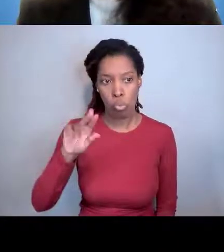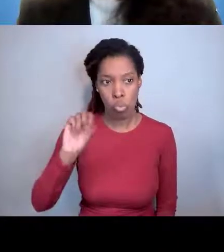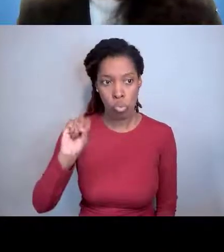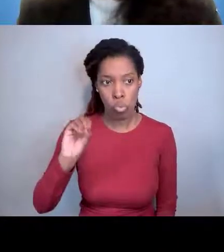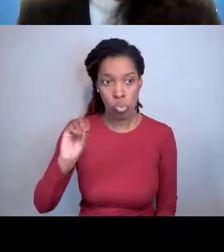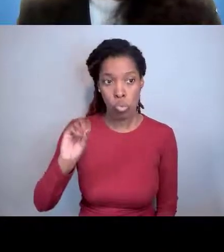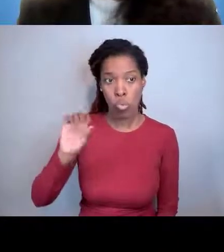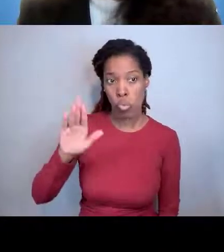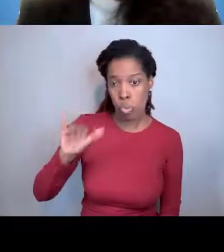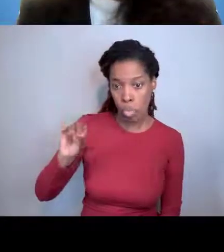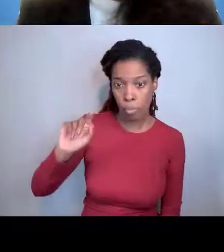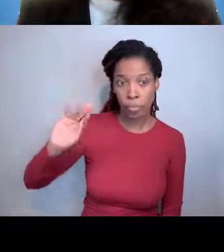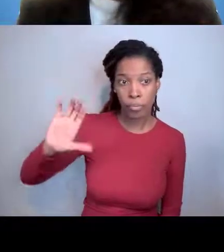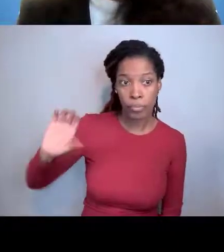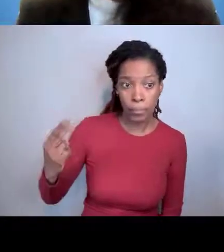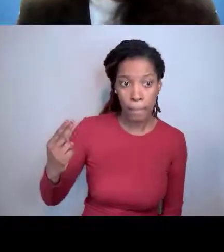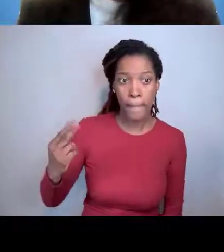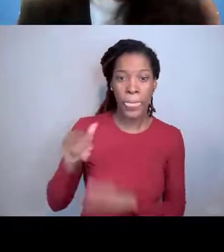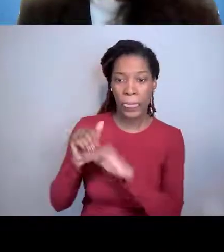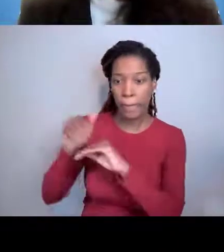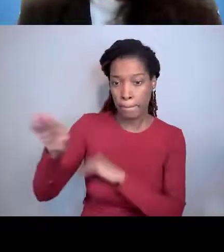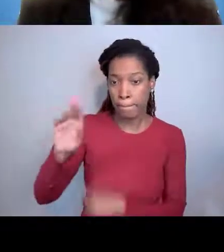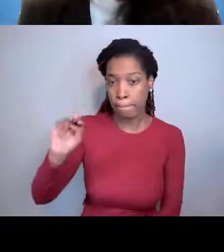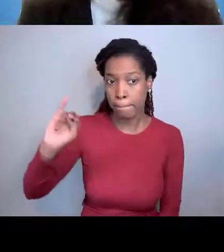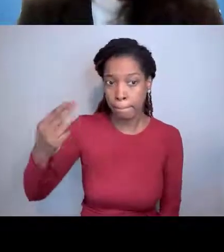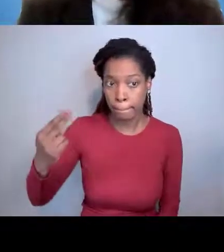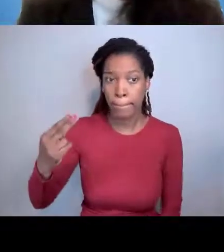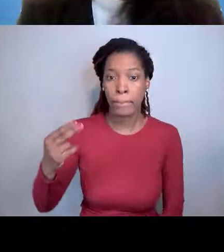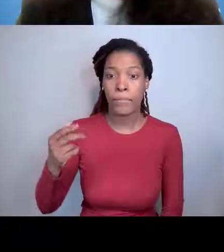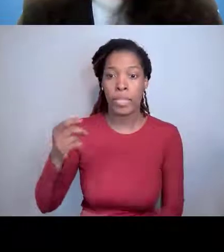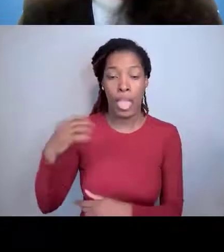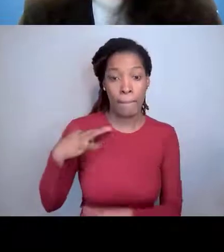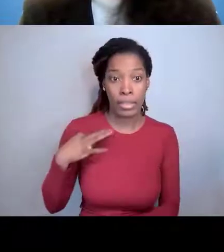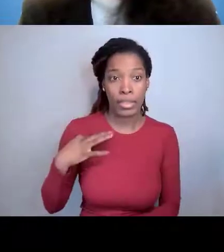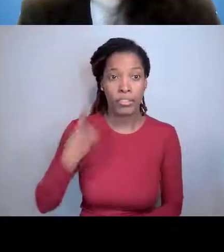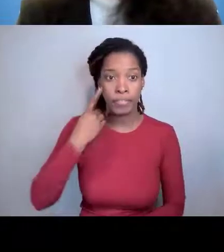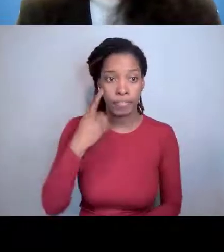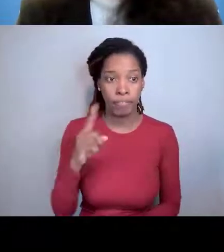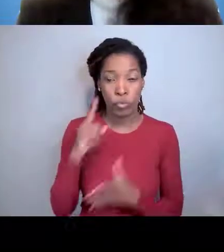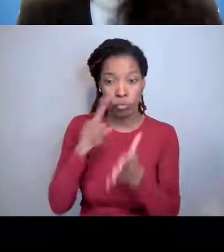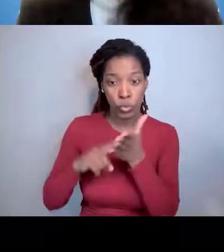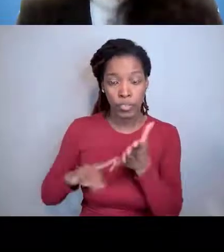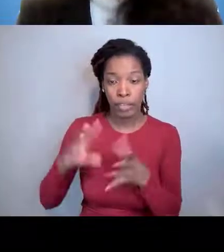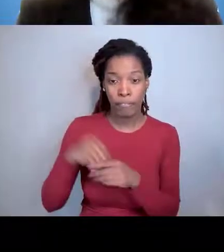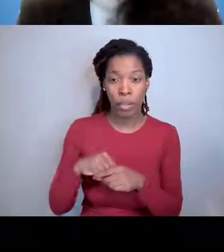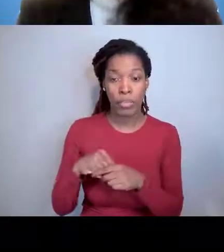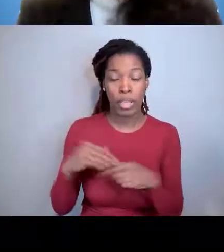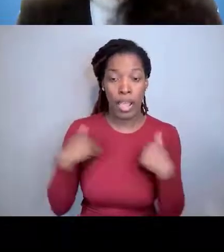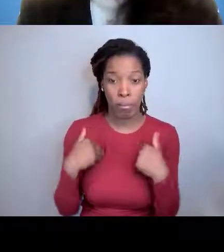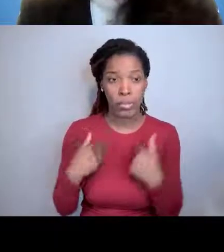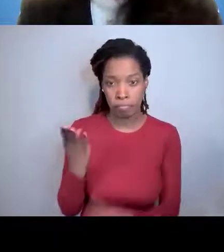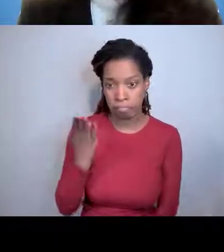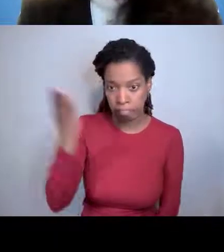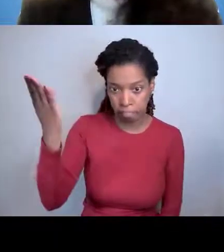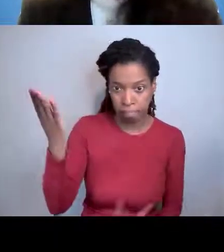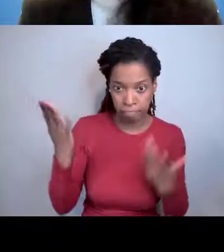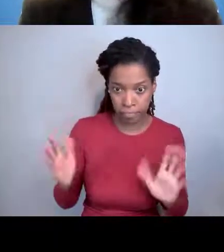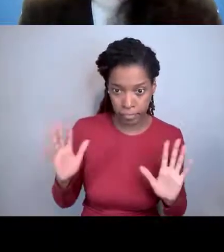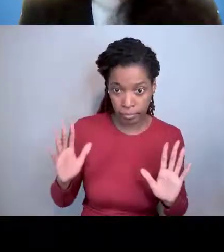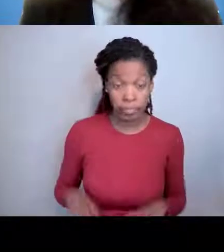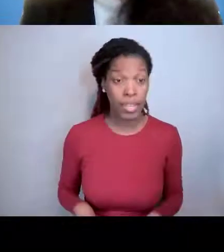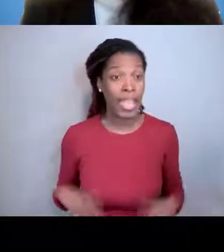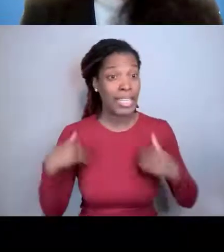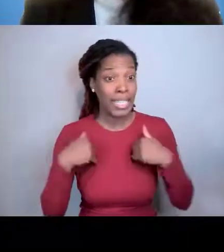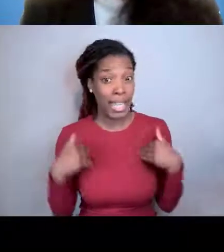application for research involving animals. So the VAS has been submitted. The animal activity will be conducted, however,